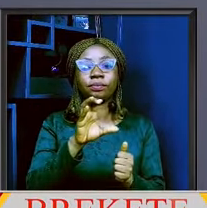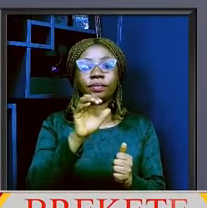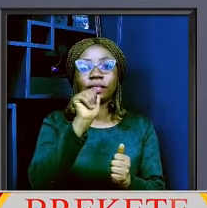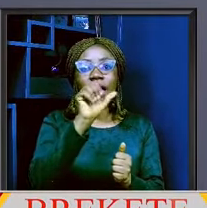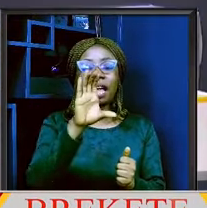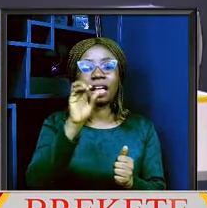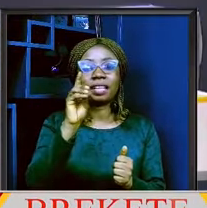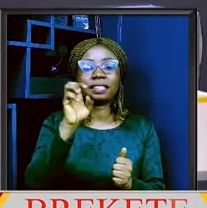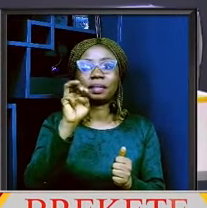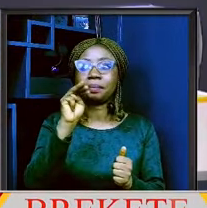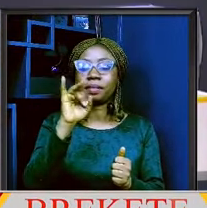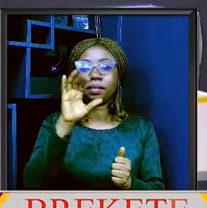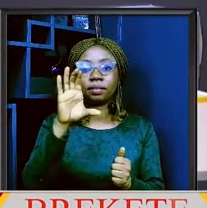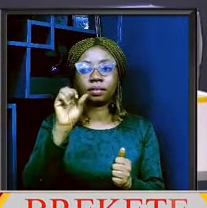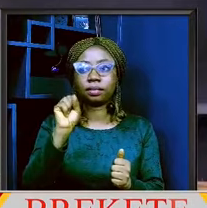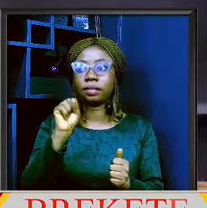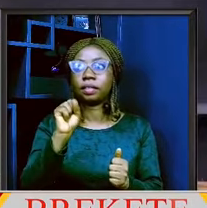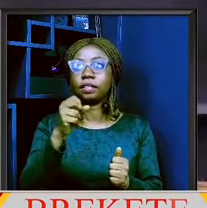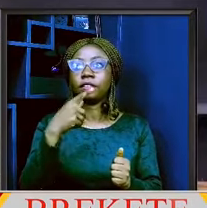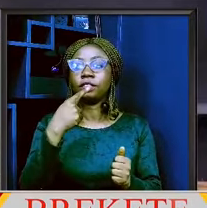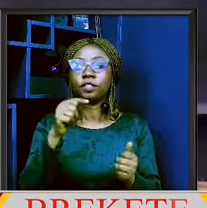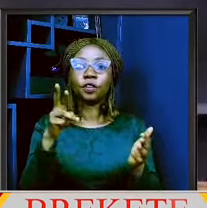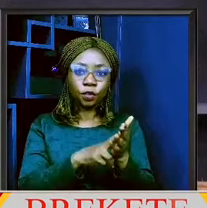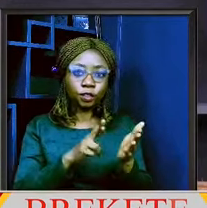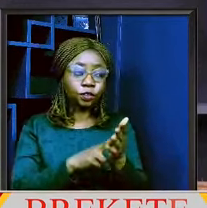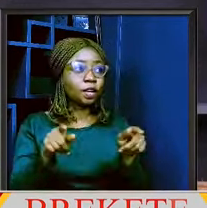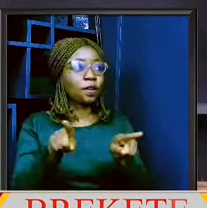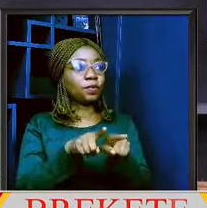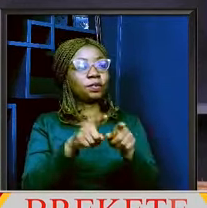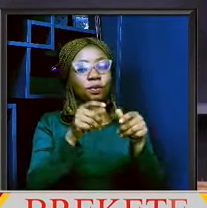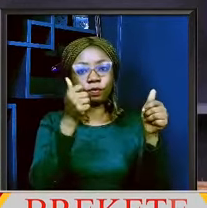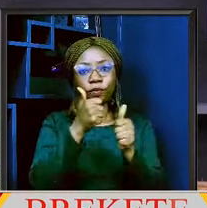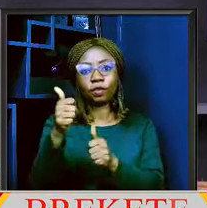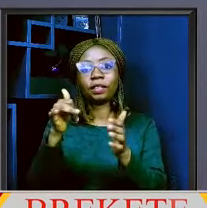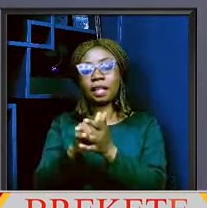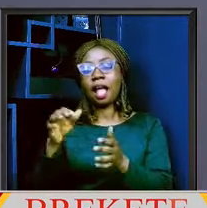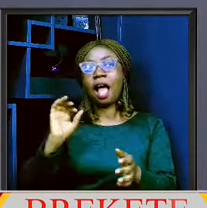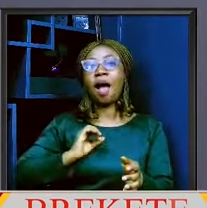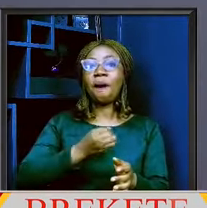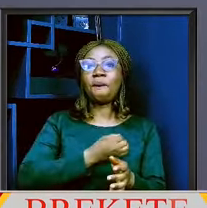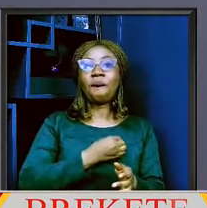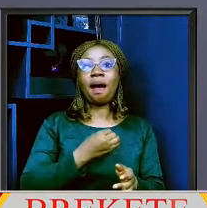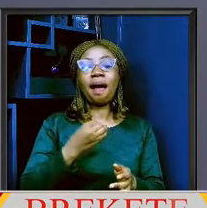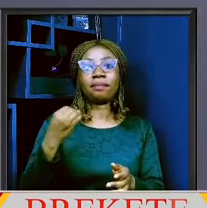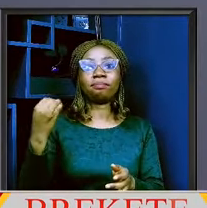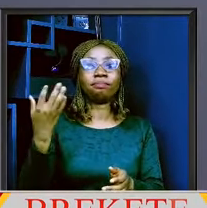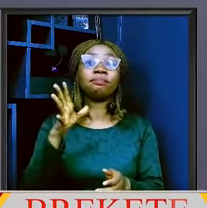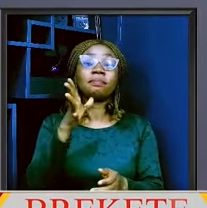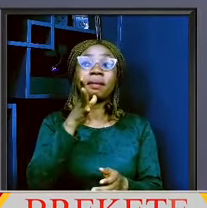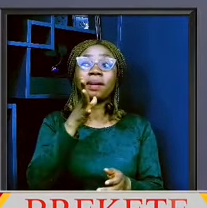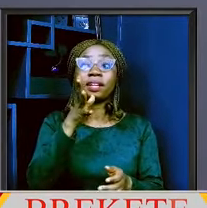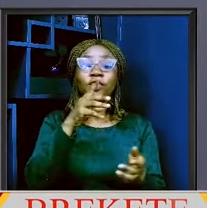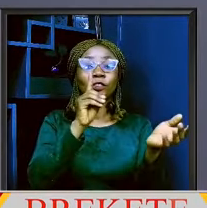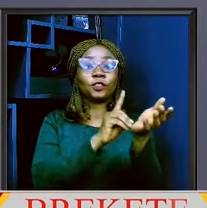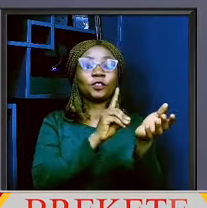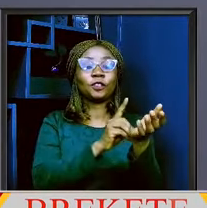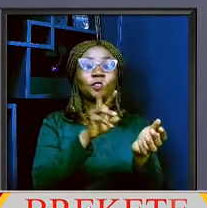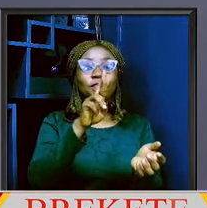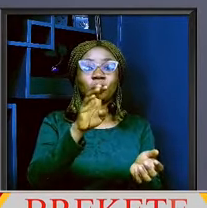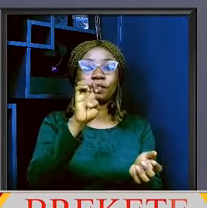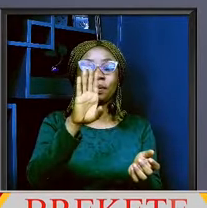Guy, well done, sir. The registrar, Kuma, follow them come. Now, be our mama, Dr. Rebecca Ahimiohu.